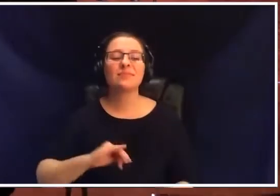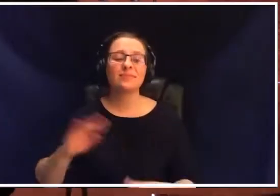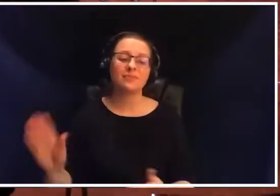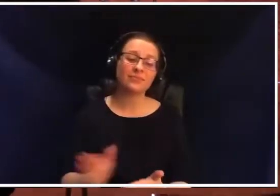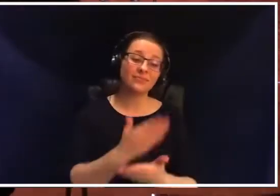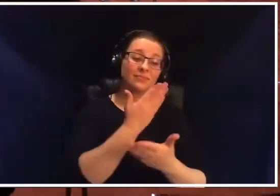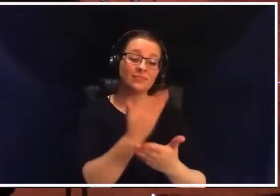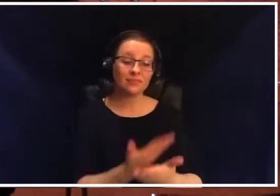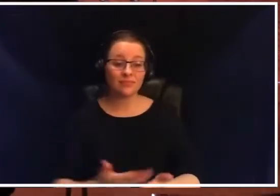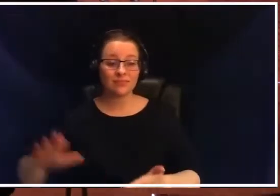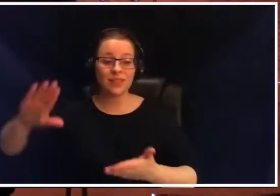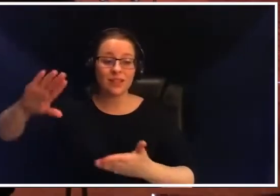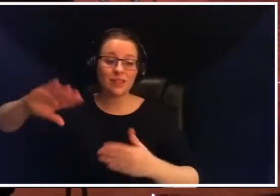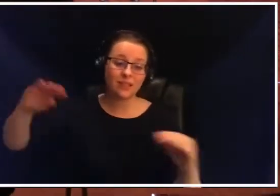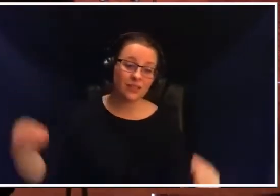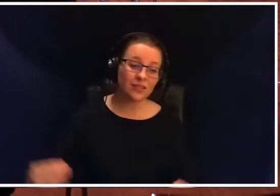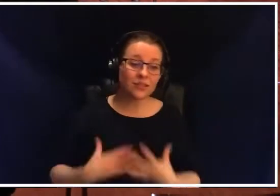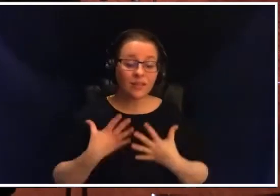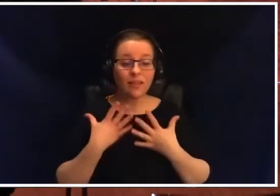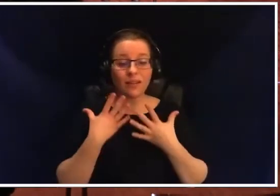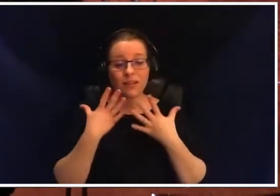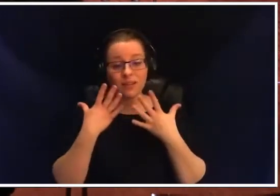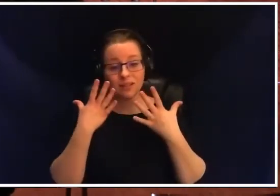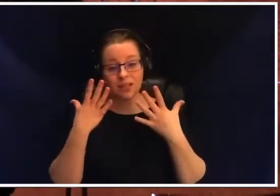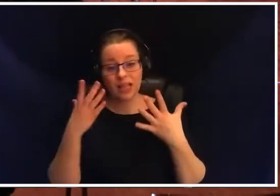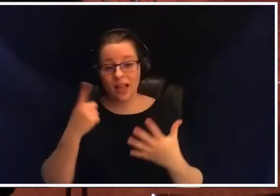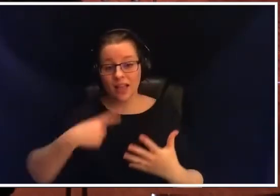all suppose what they want to